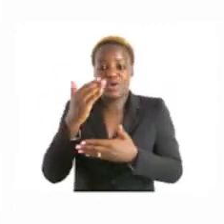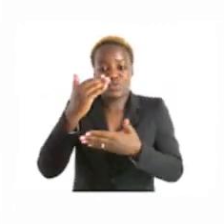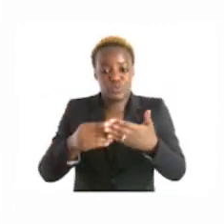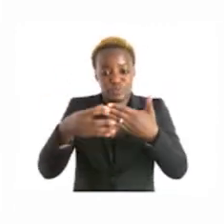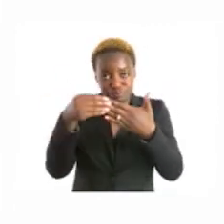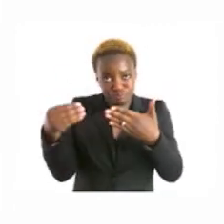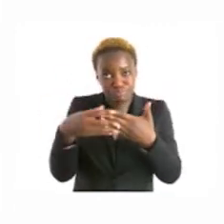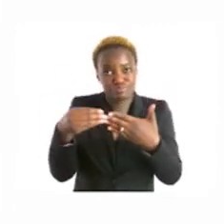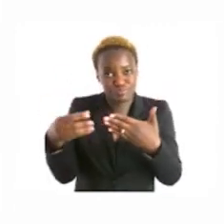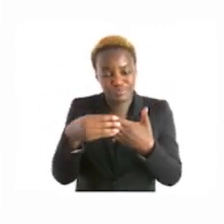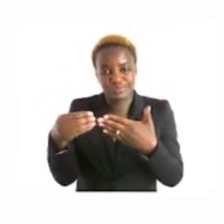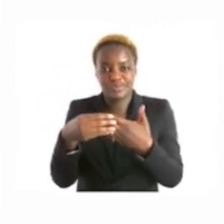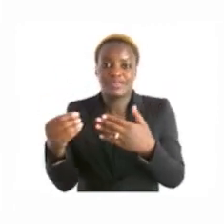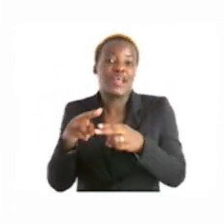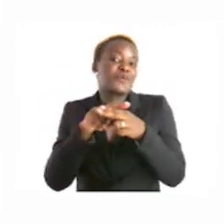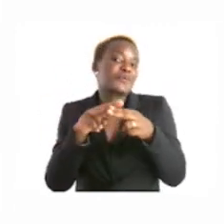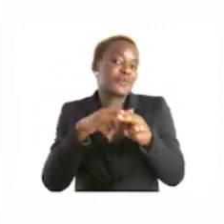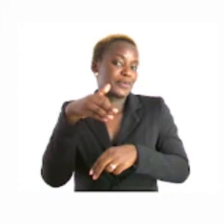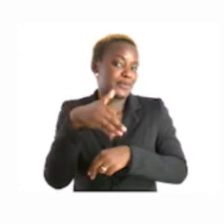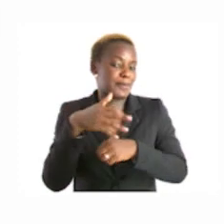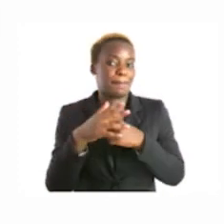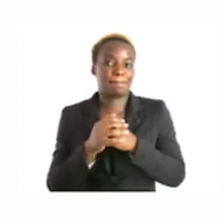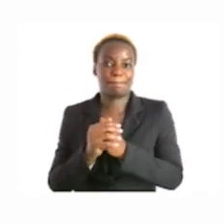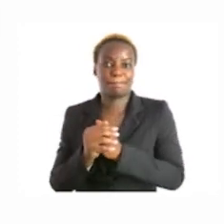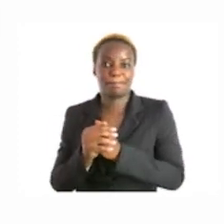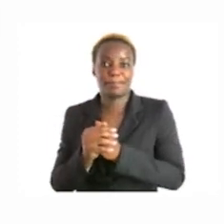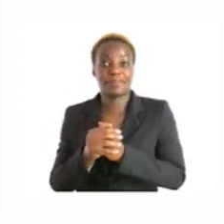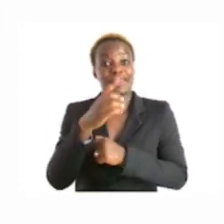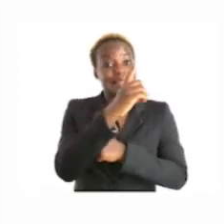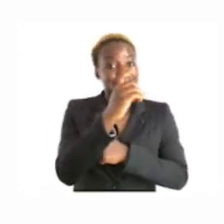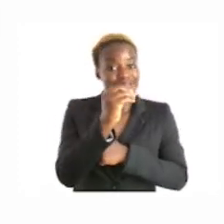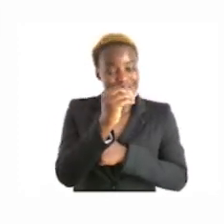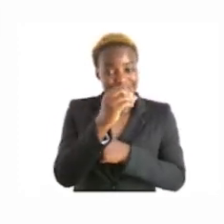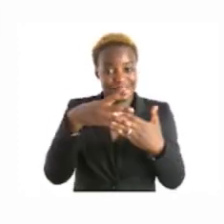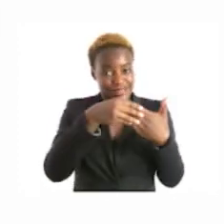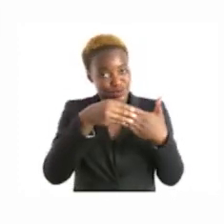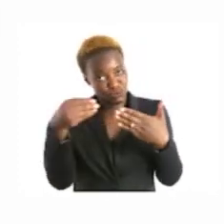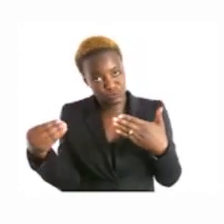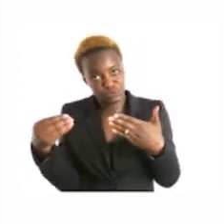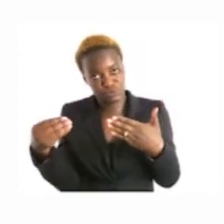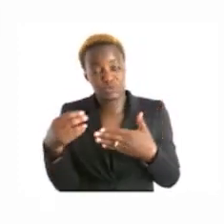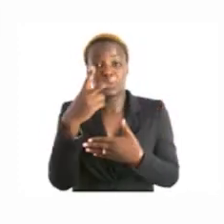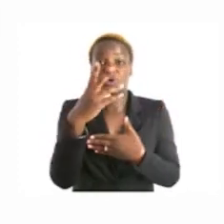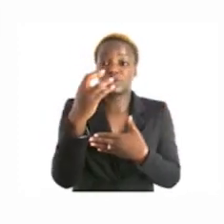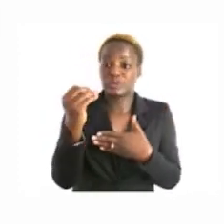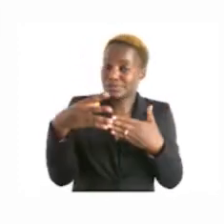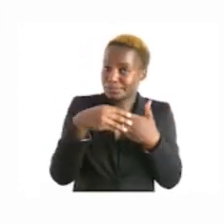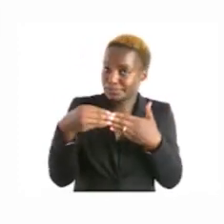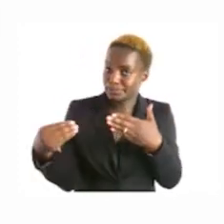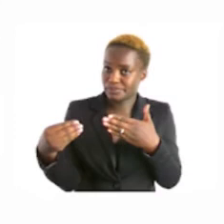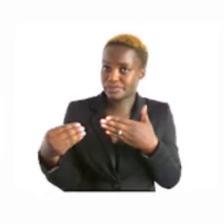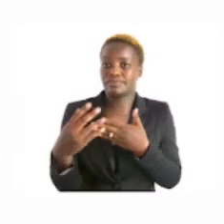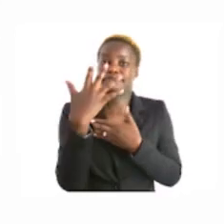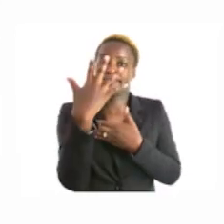some notes that we use in Namibia. We have a $10 note, a $20 note,